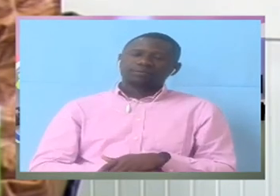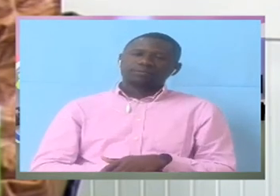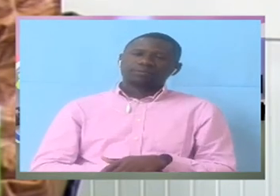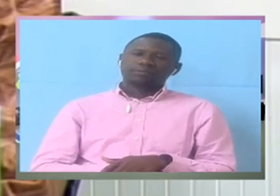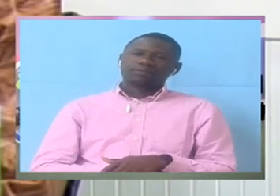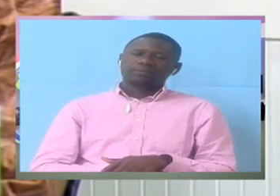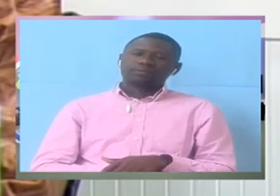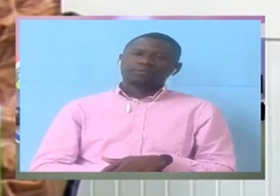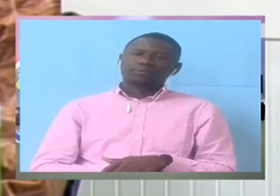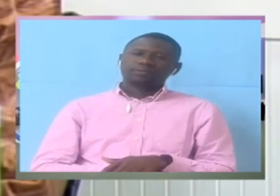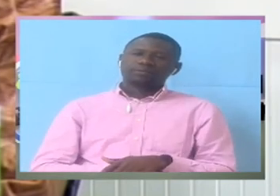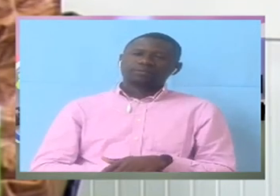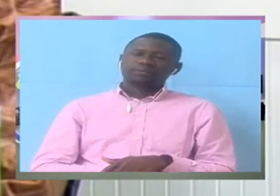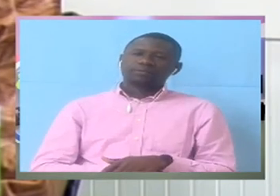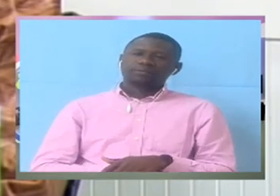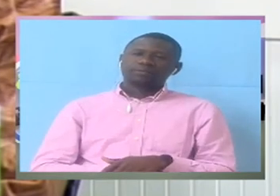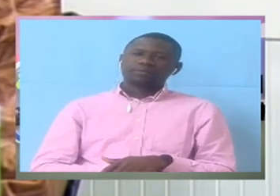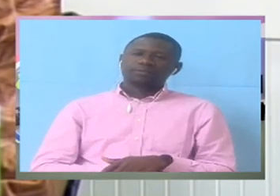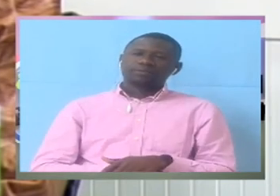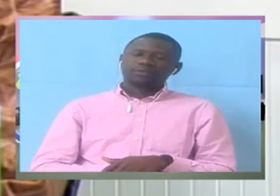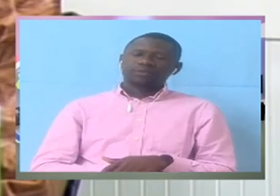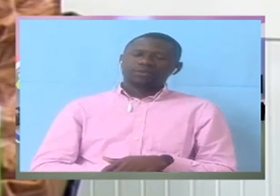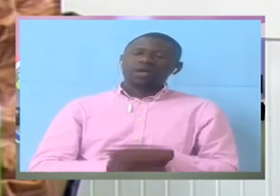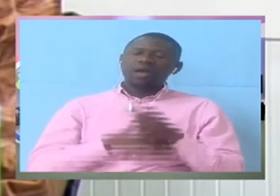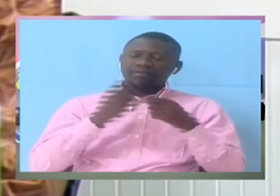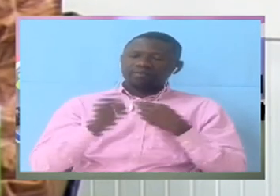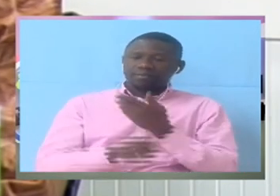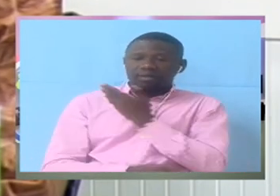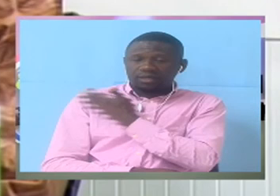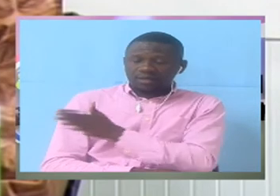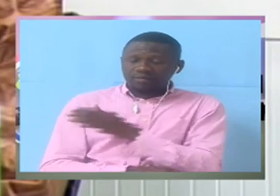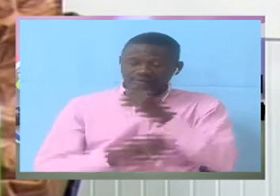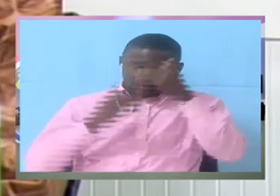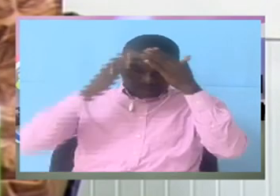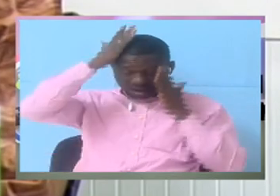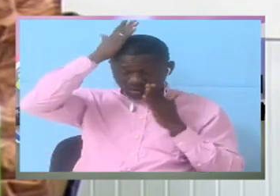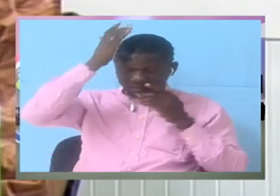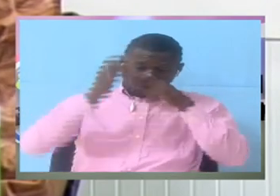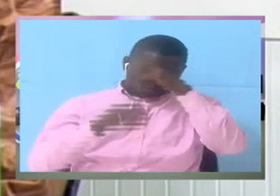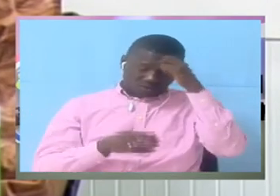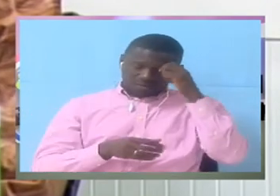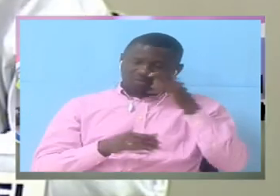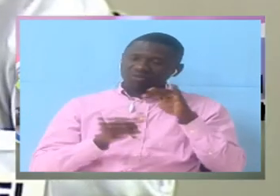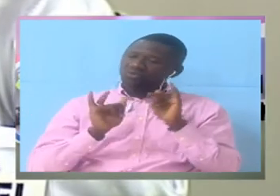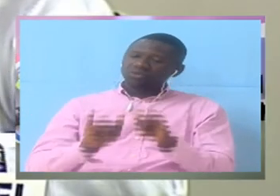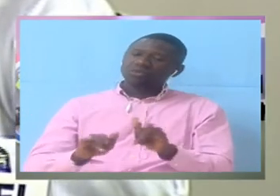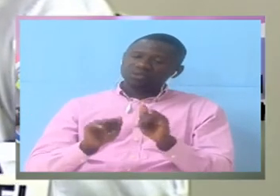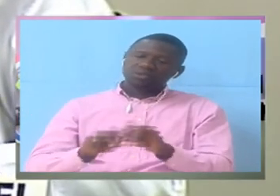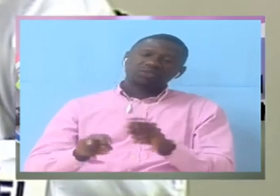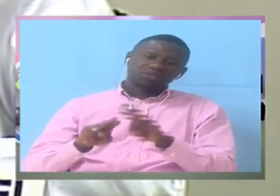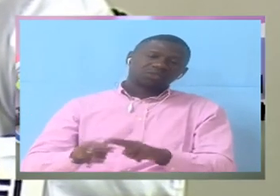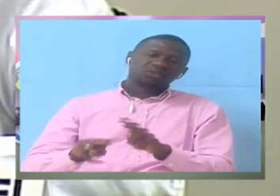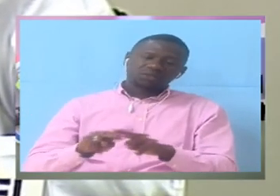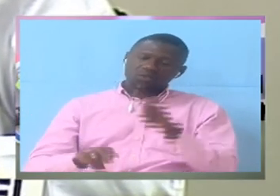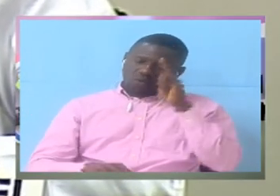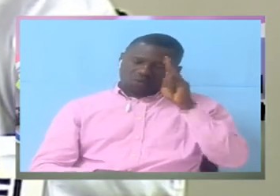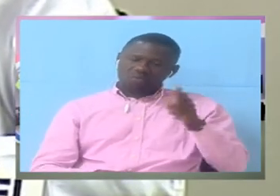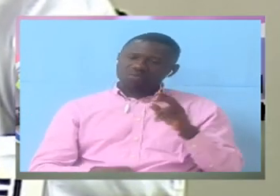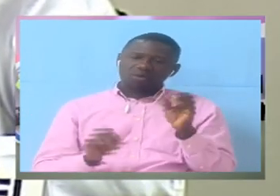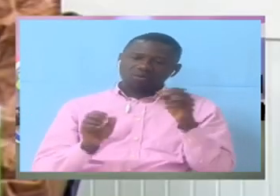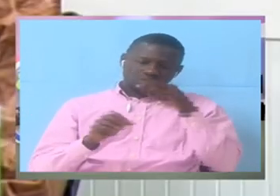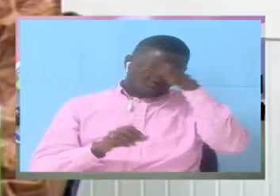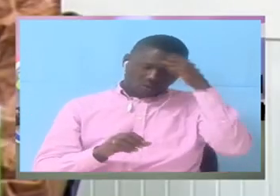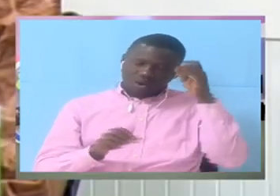Brim bota army man na won tara do kulam be sirin. Since I left the army, I was just sitting down without a job. Mm-hmm. And then?